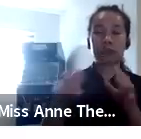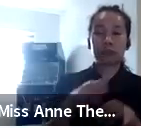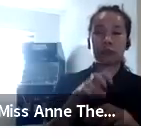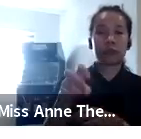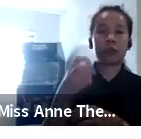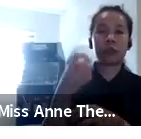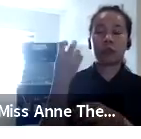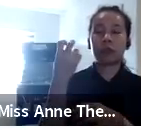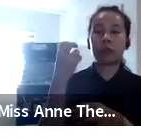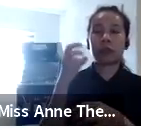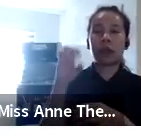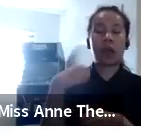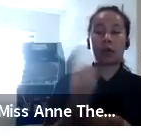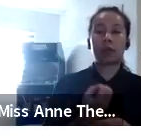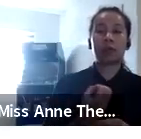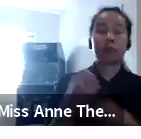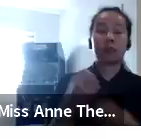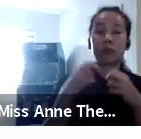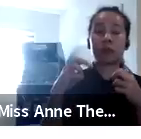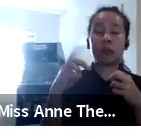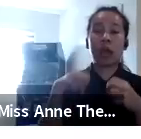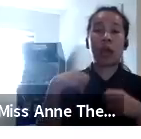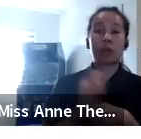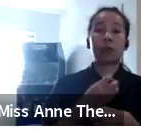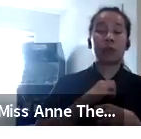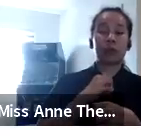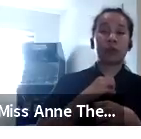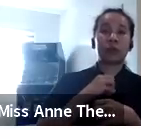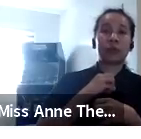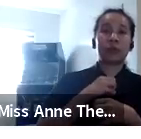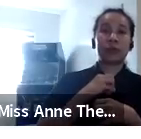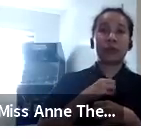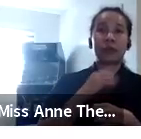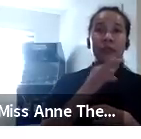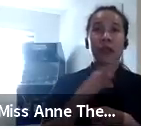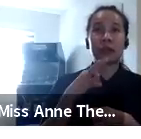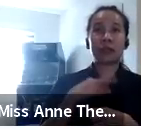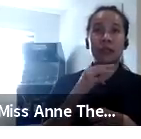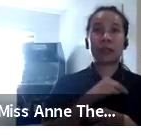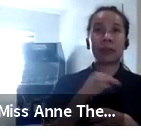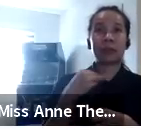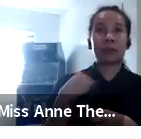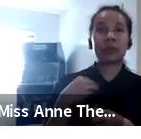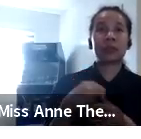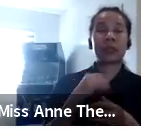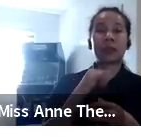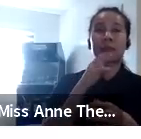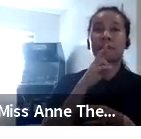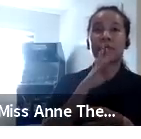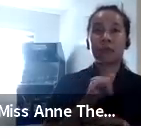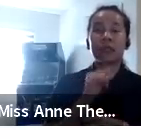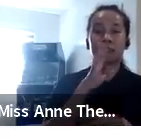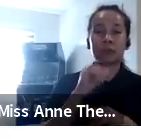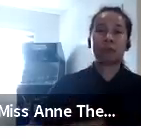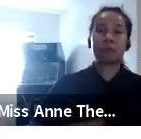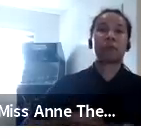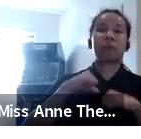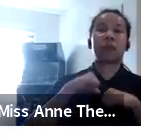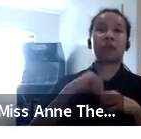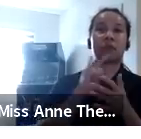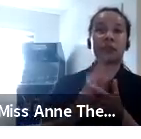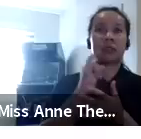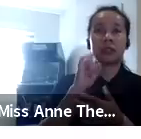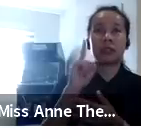own faculty member. I know you can see him in the picture. I'm really very proud that he's one